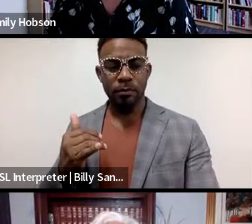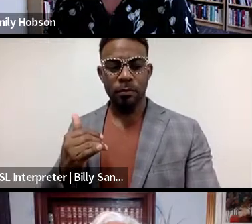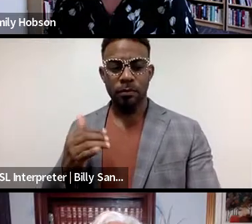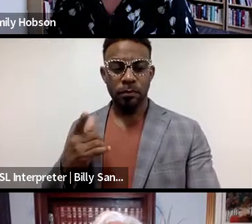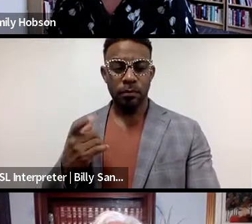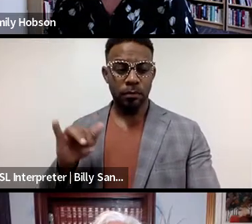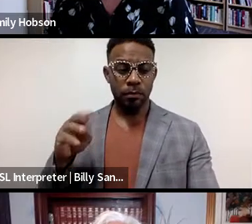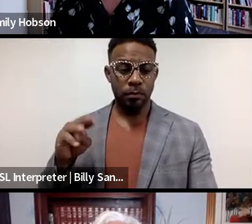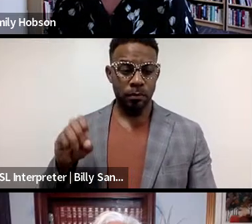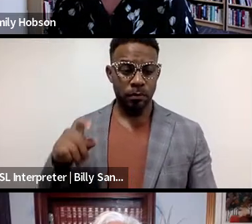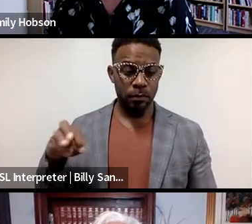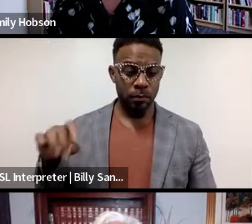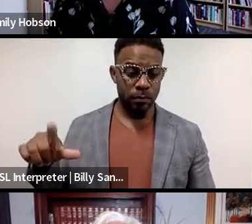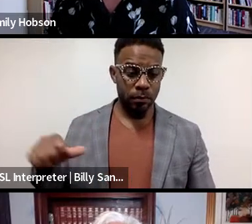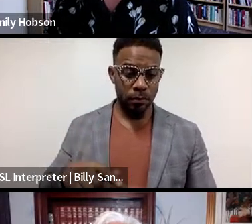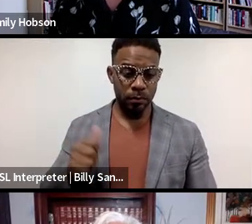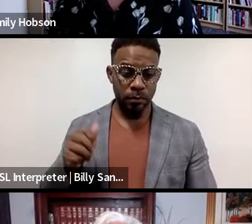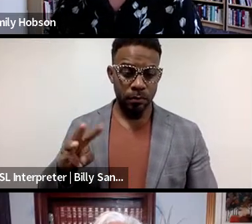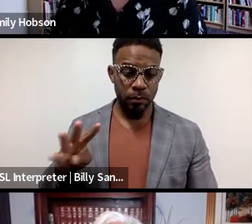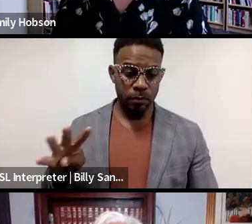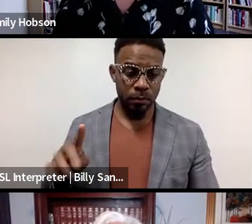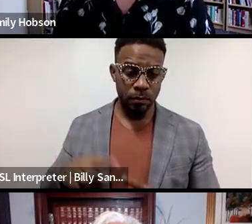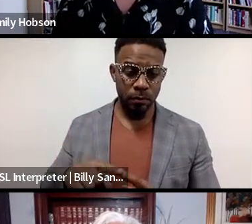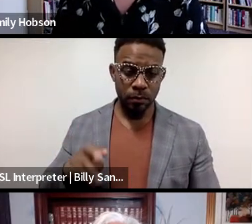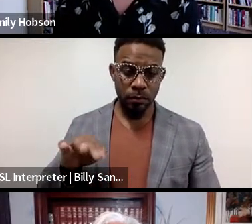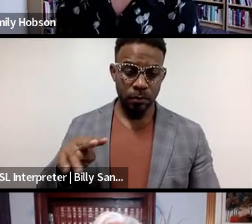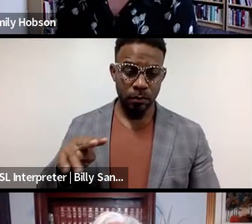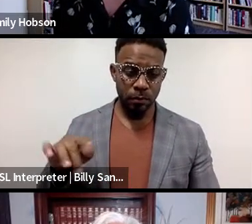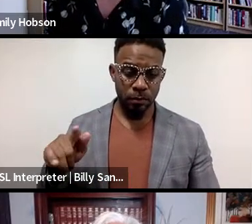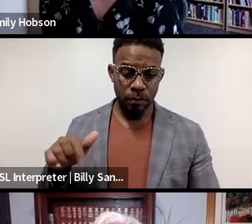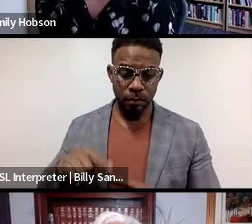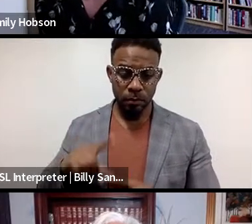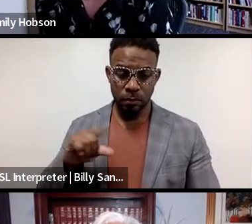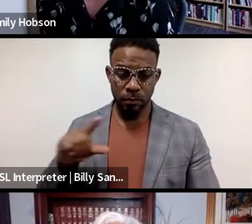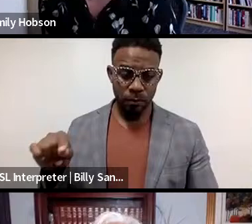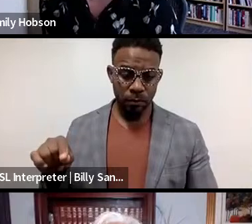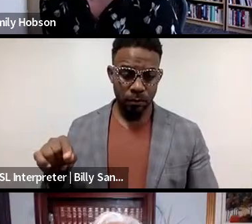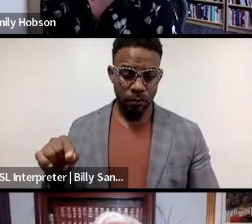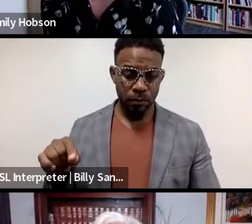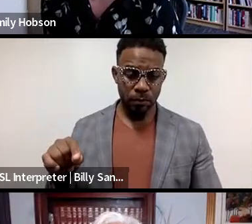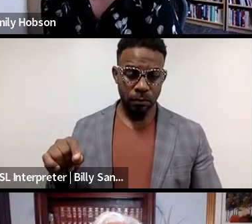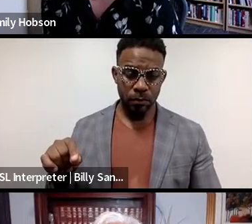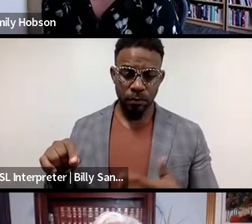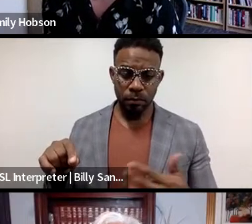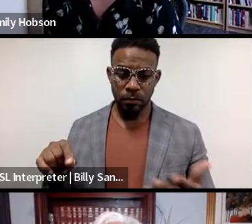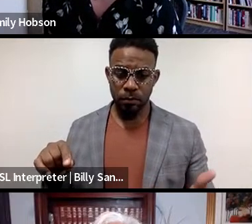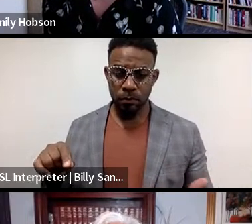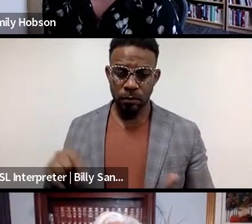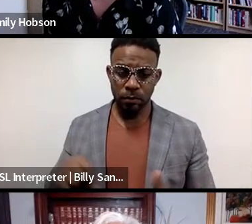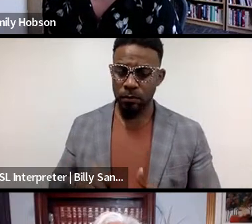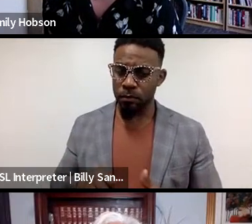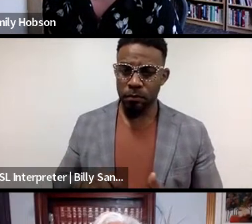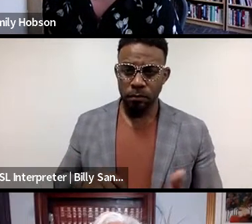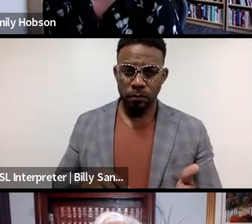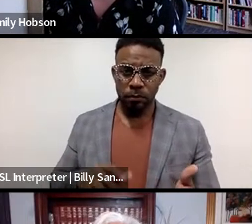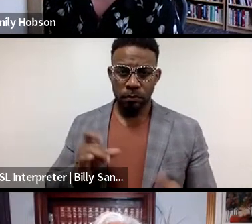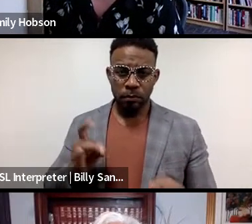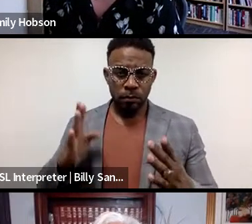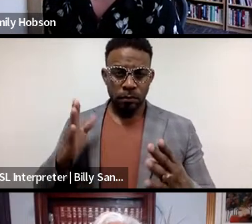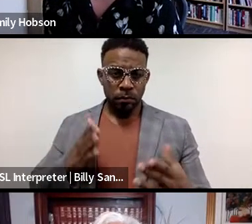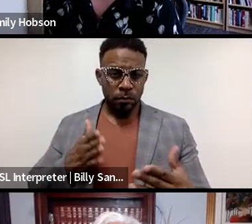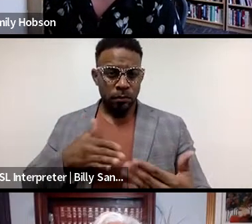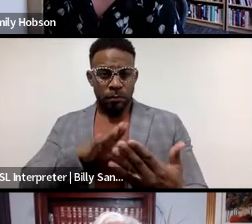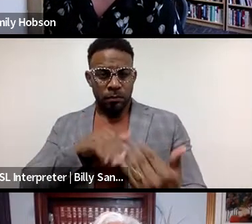from James Powell in 64 to Breonna Taylor in 2020, we continue to see these violent